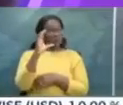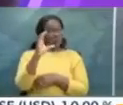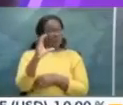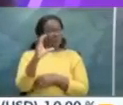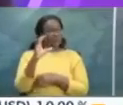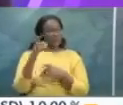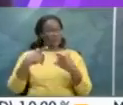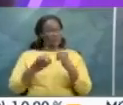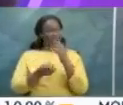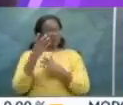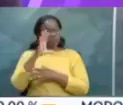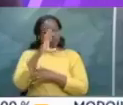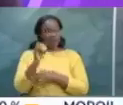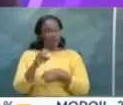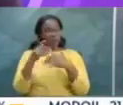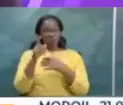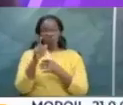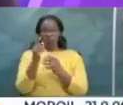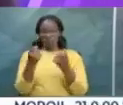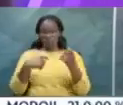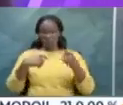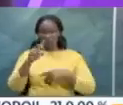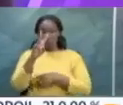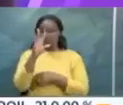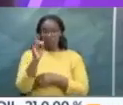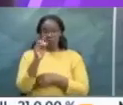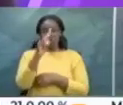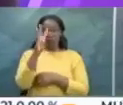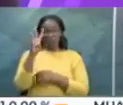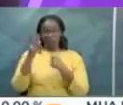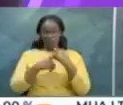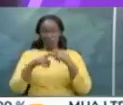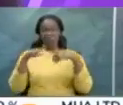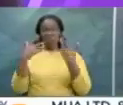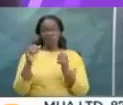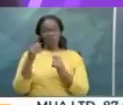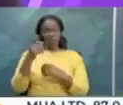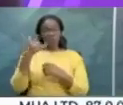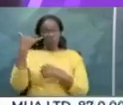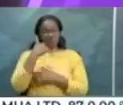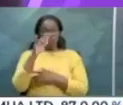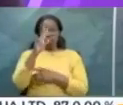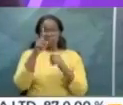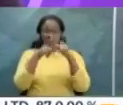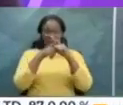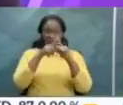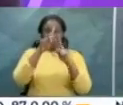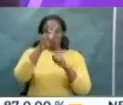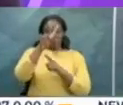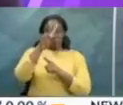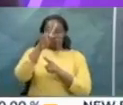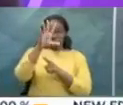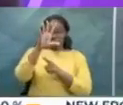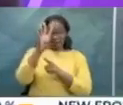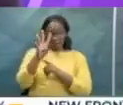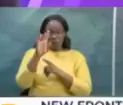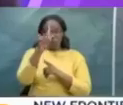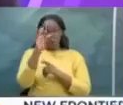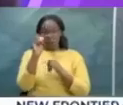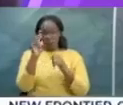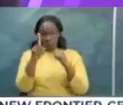sokoc.letscreateafrica.com, or you text 20146, or better yet, you can call in +254 101